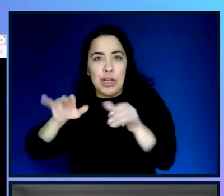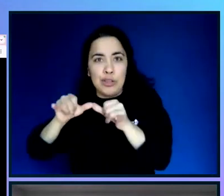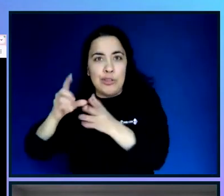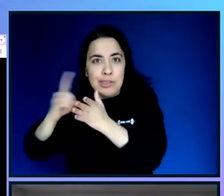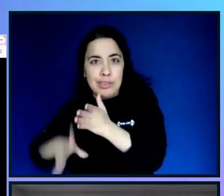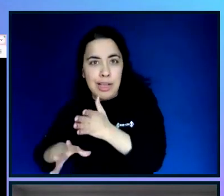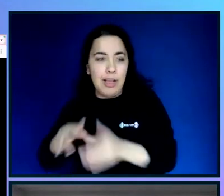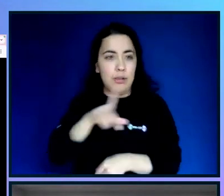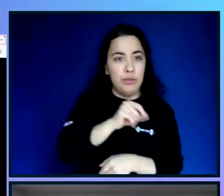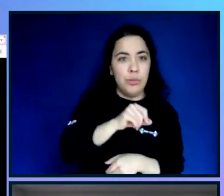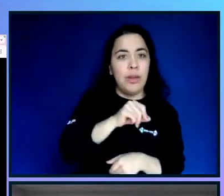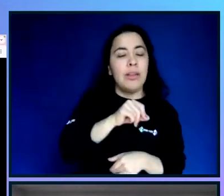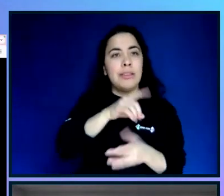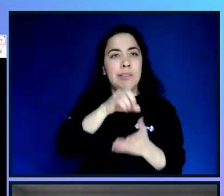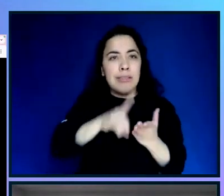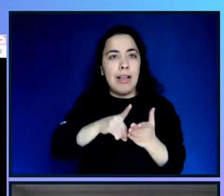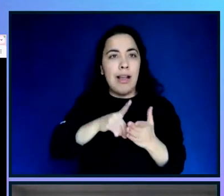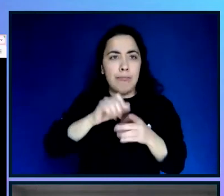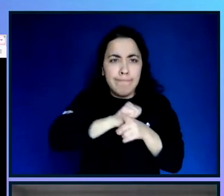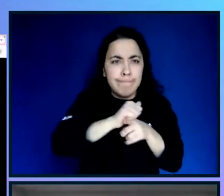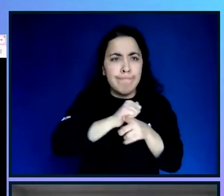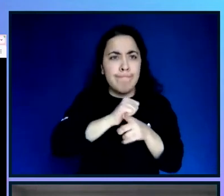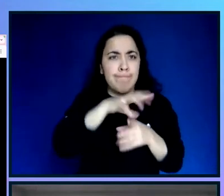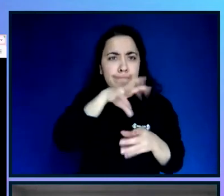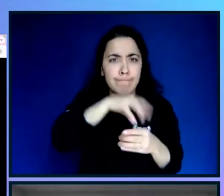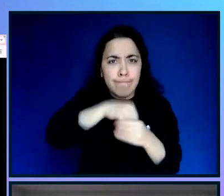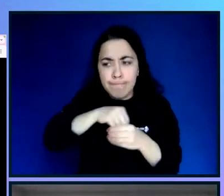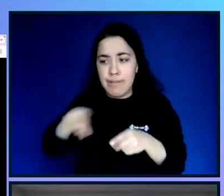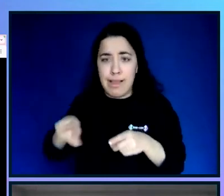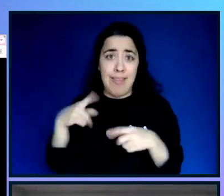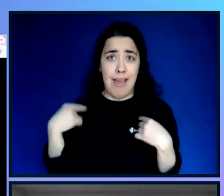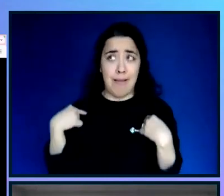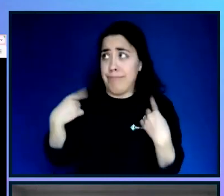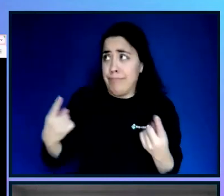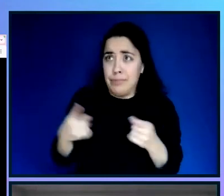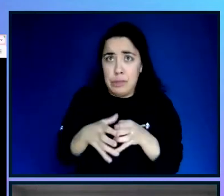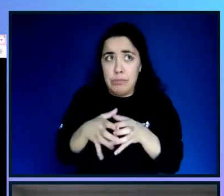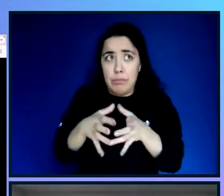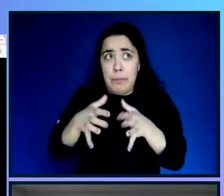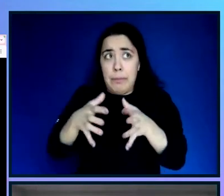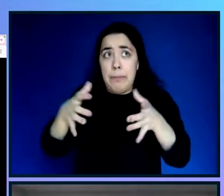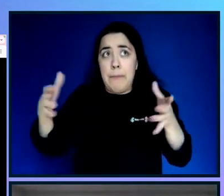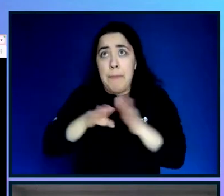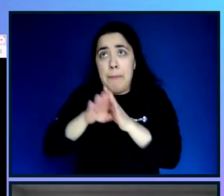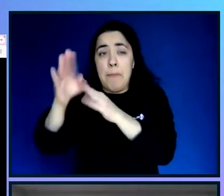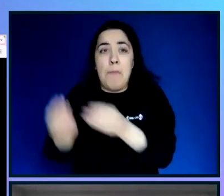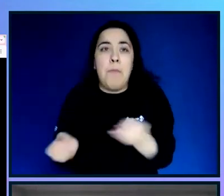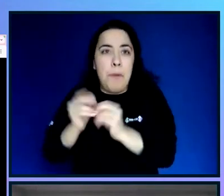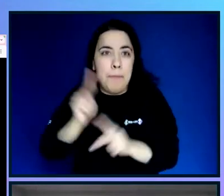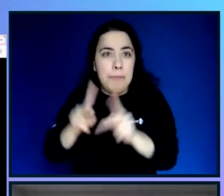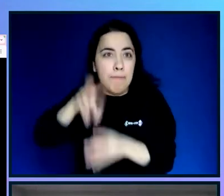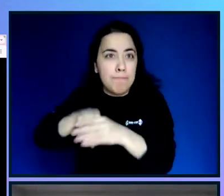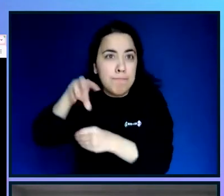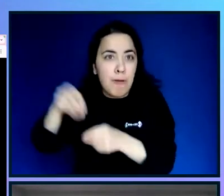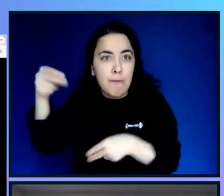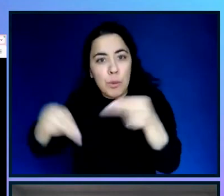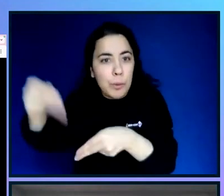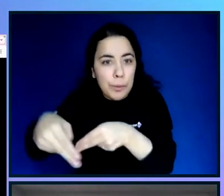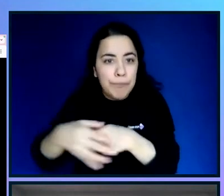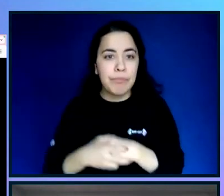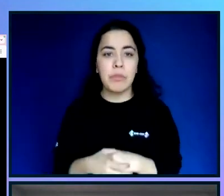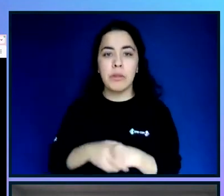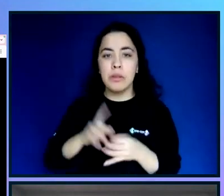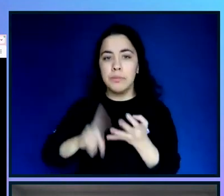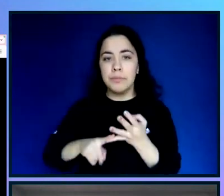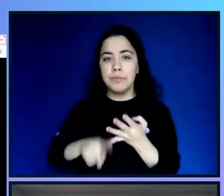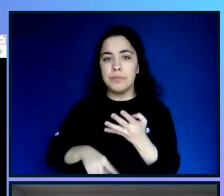design bootcamp participants, and those numbers are increasing dramatically. Number four, lean into organic